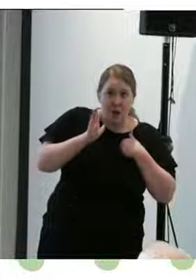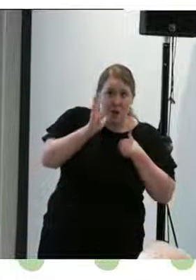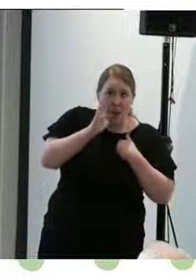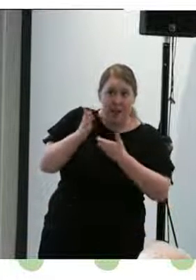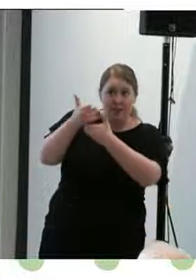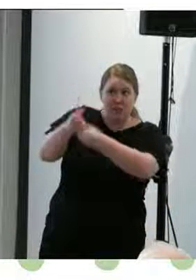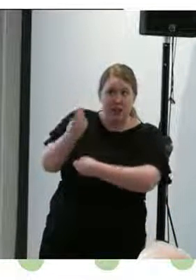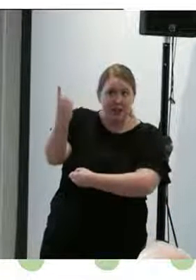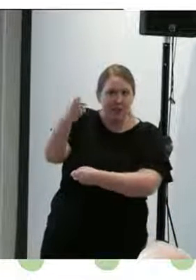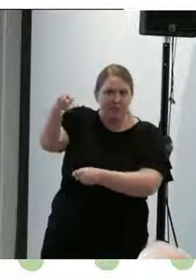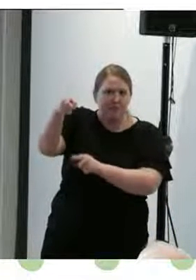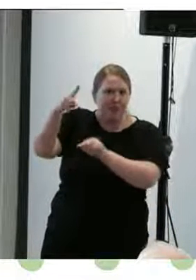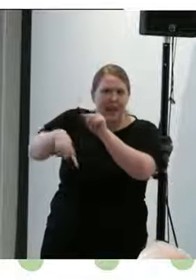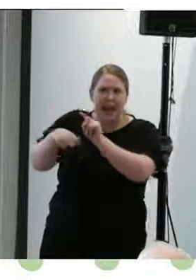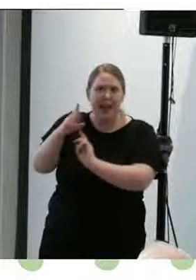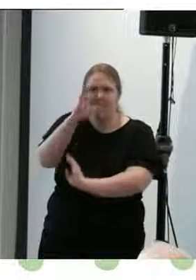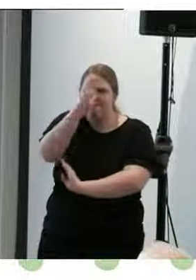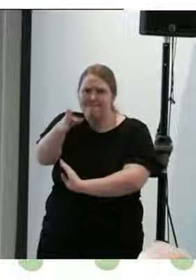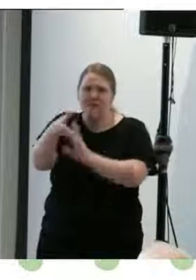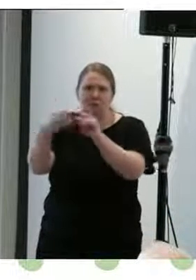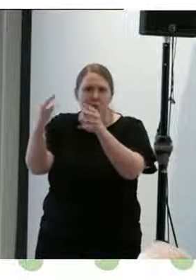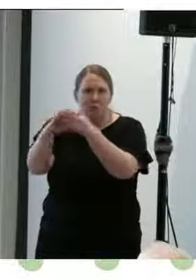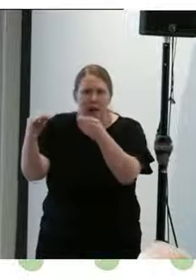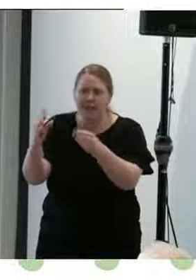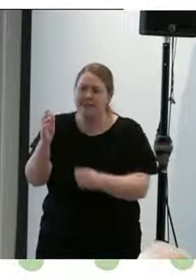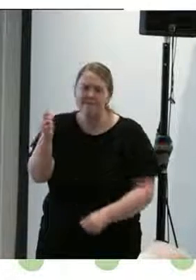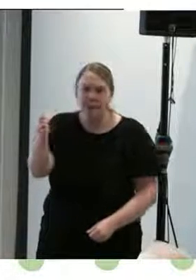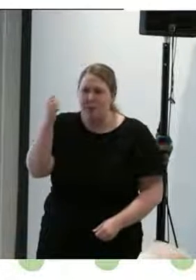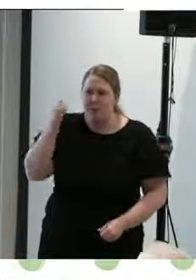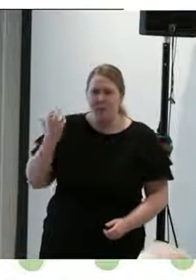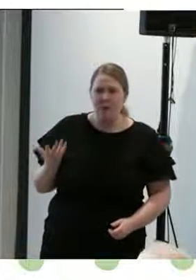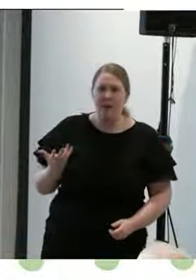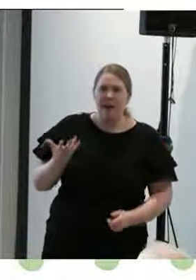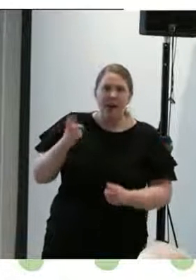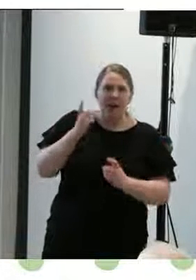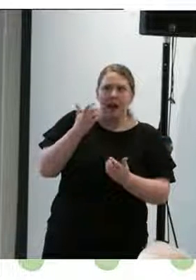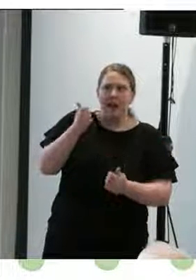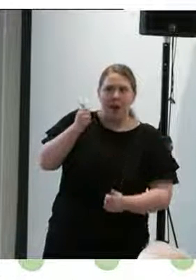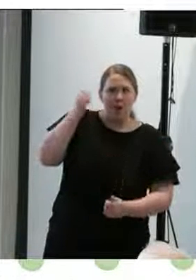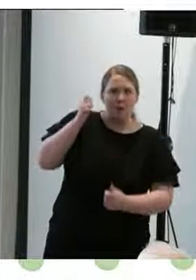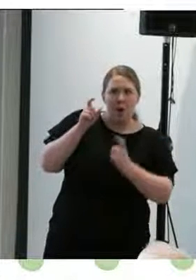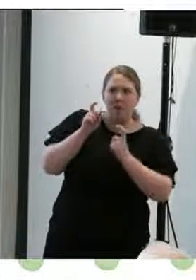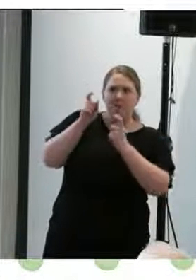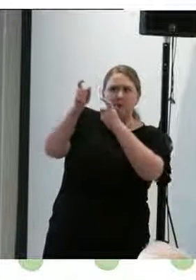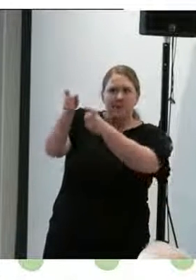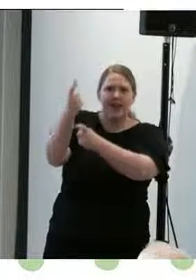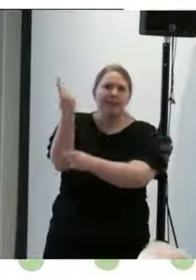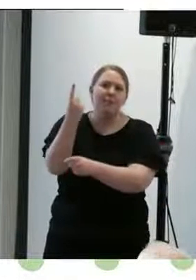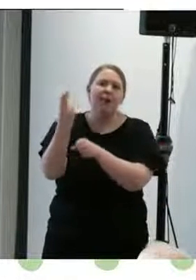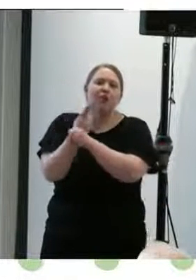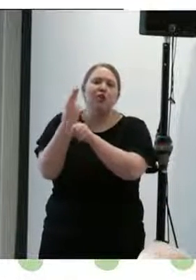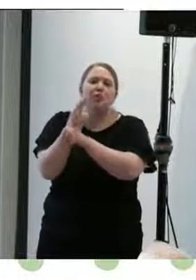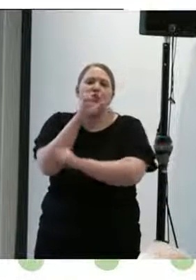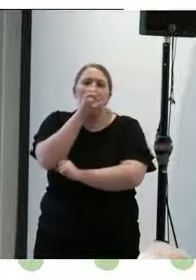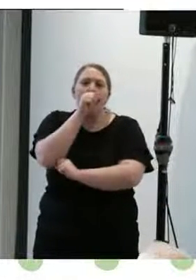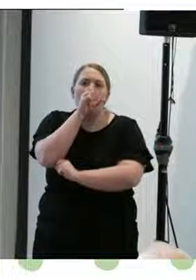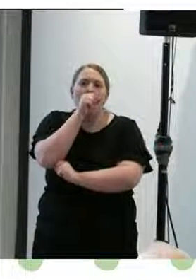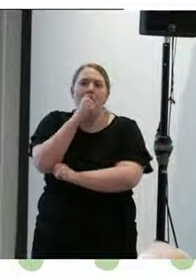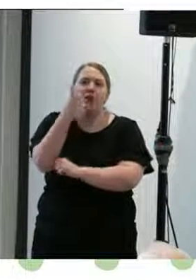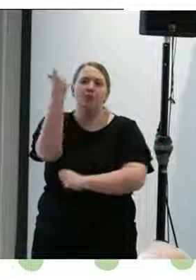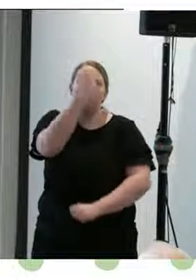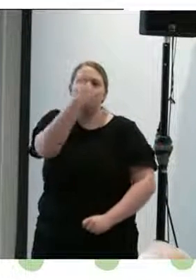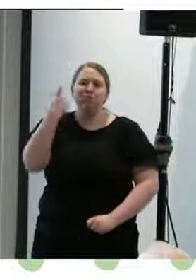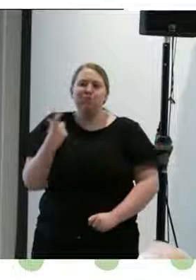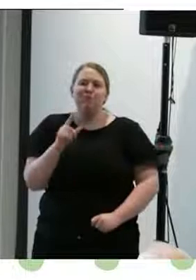I'm not. And I'm not going to put my life or my child's life in the hands of somebody that uses that much orange spray tan.